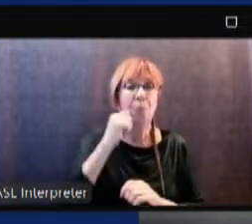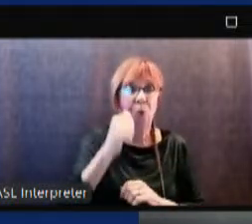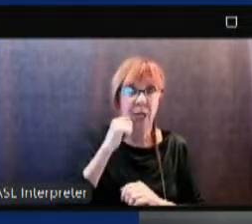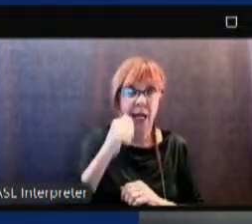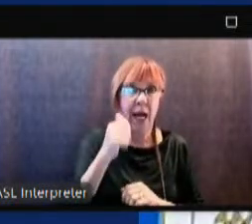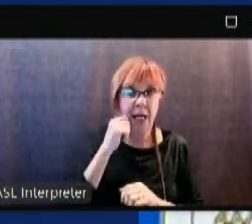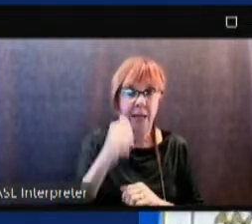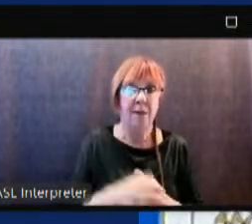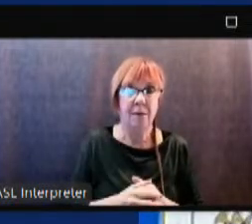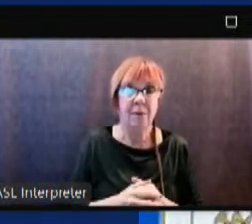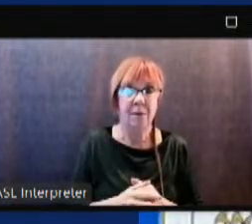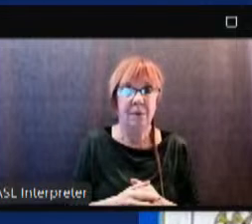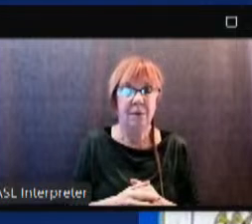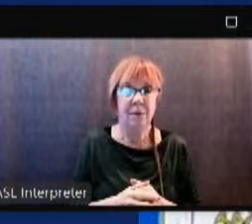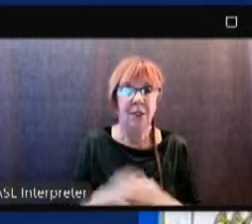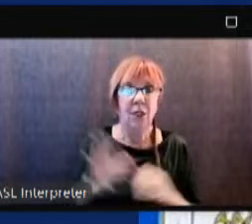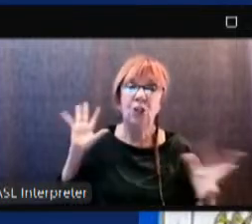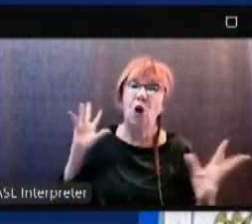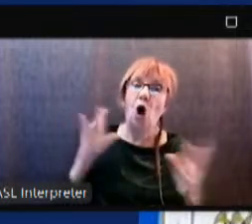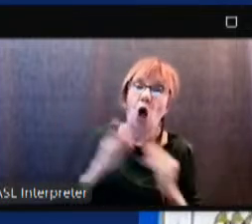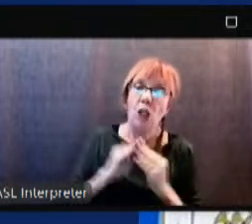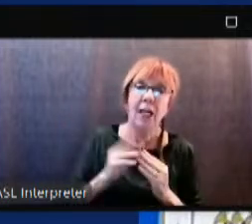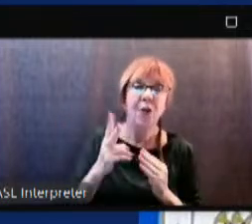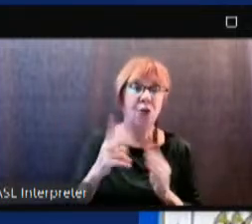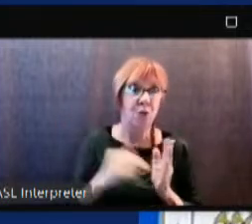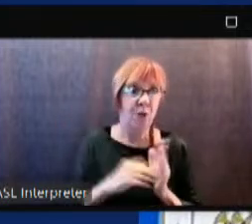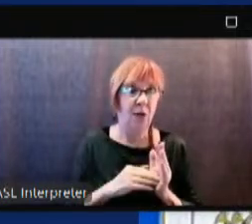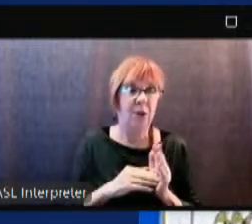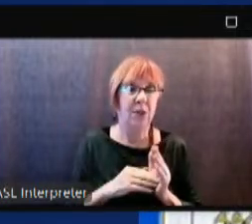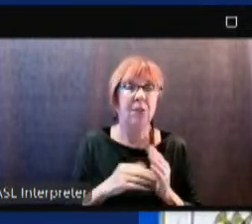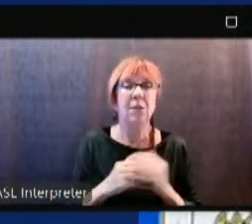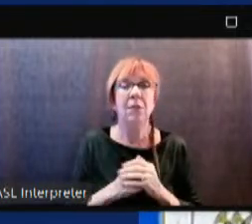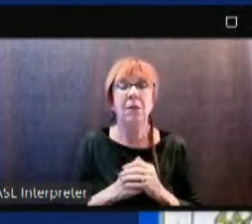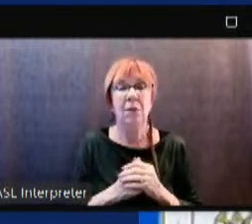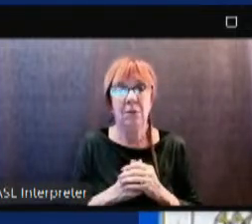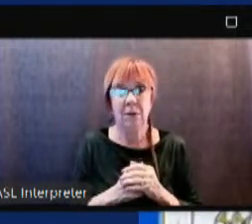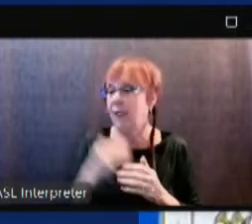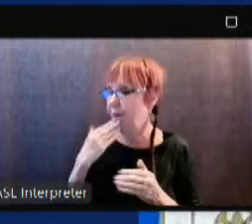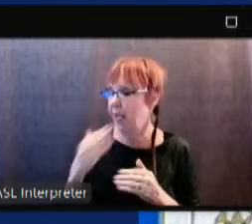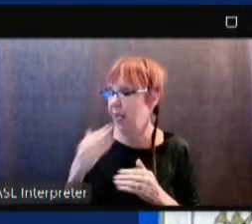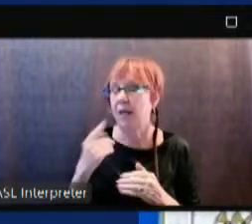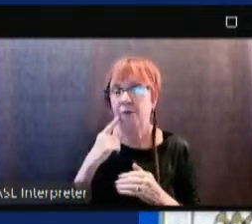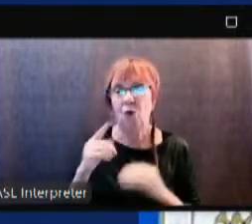So. Perfect. Thank you for that clarification. Back to you, Natalie.